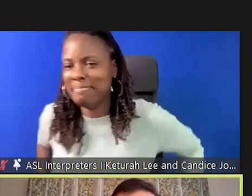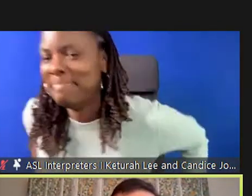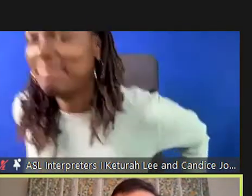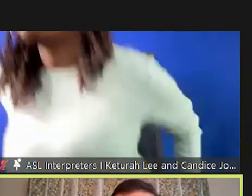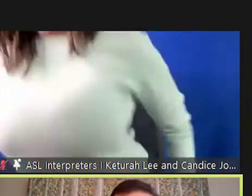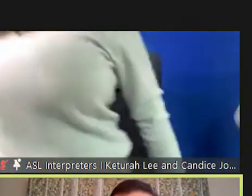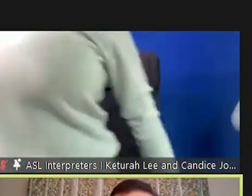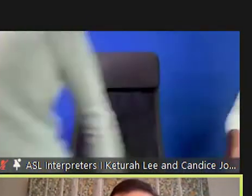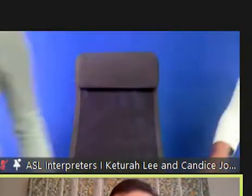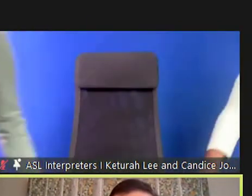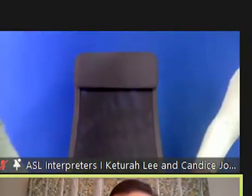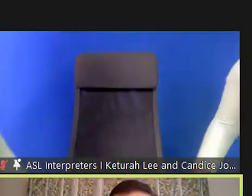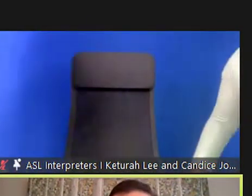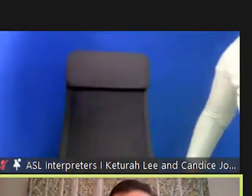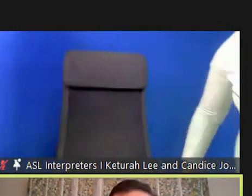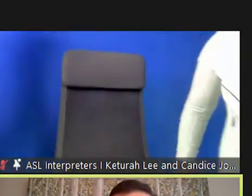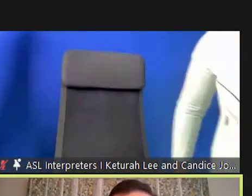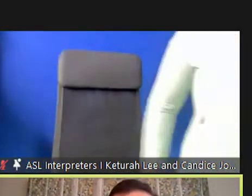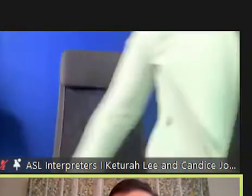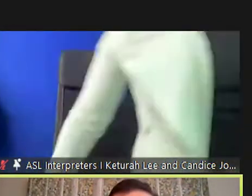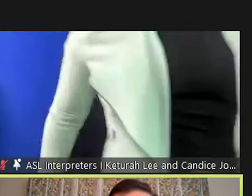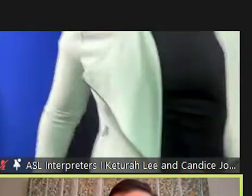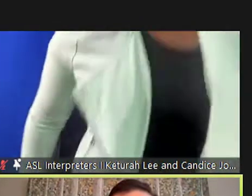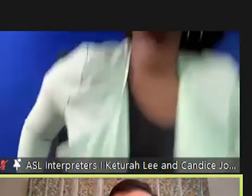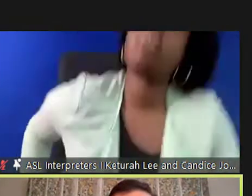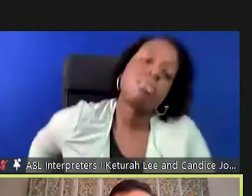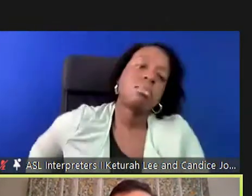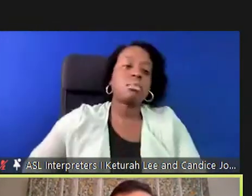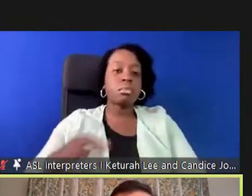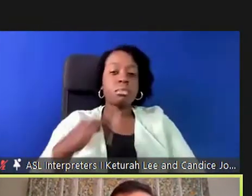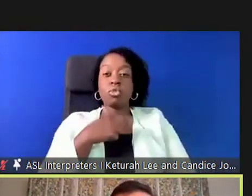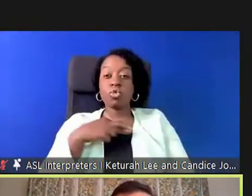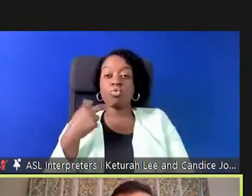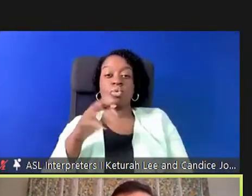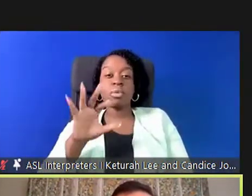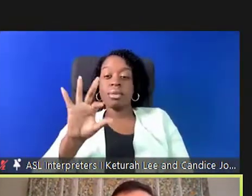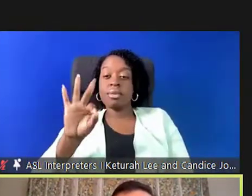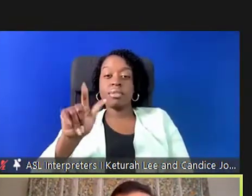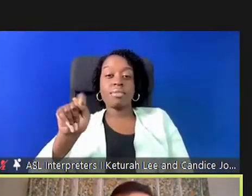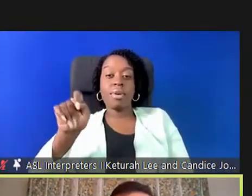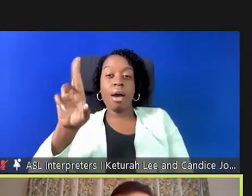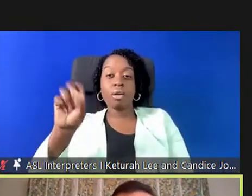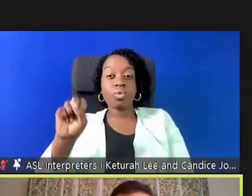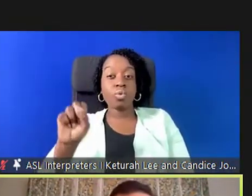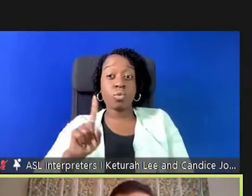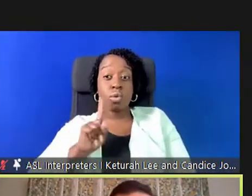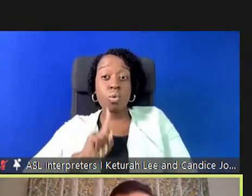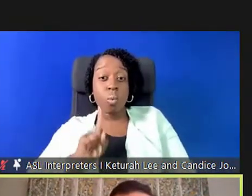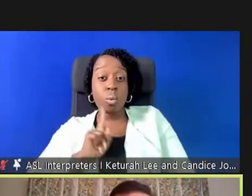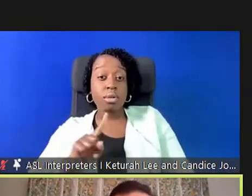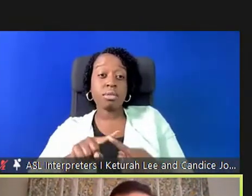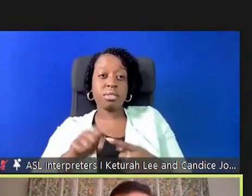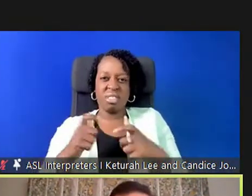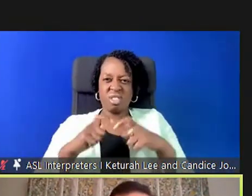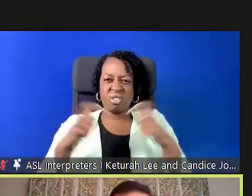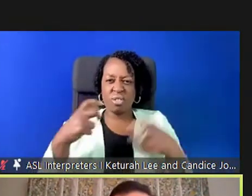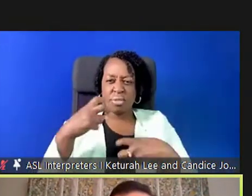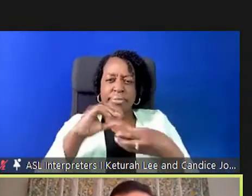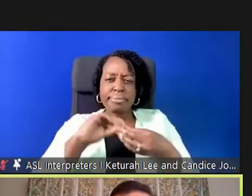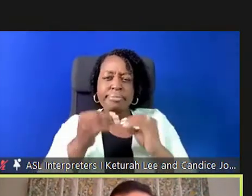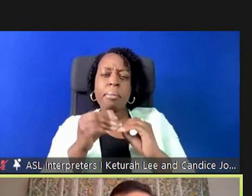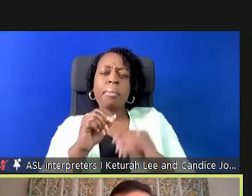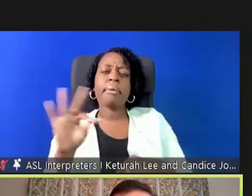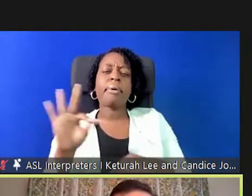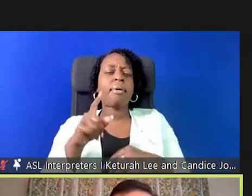Here are the risk factors for loneliness. And you can see that there are a large number of risk factors, which